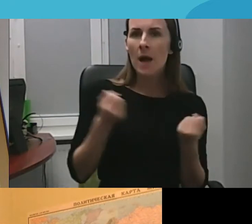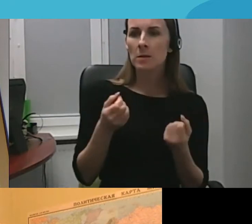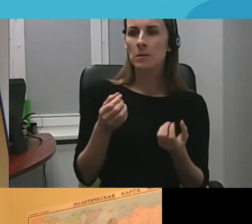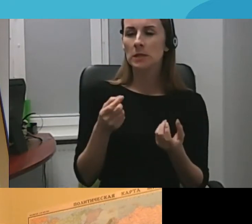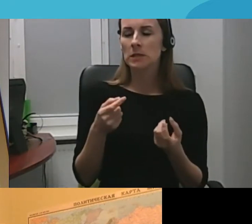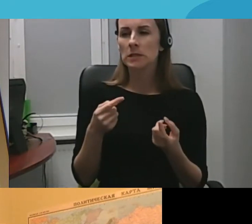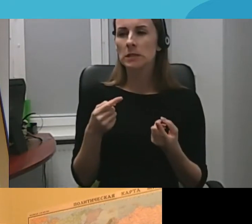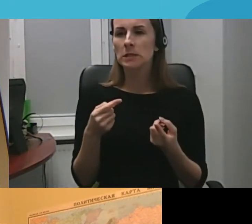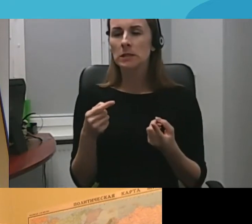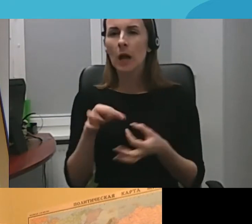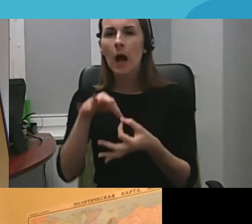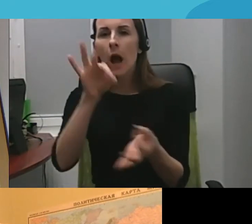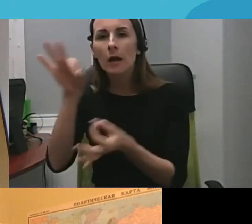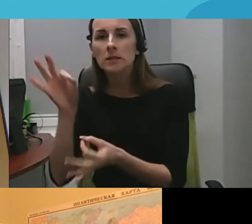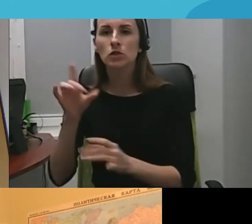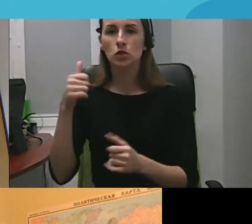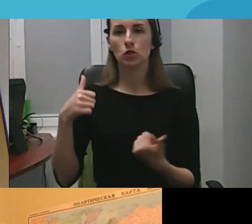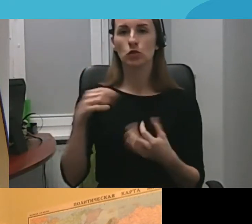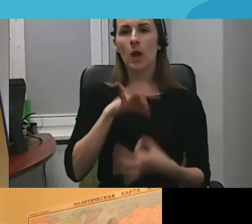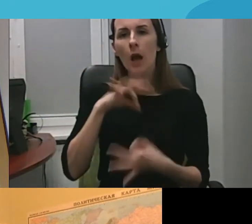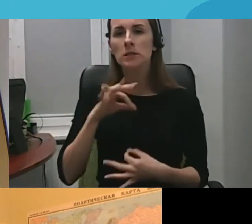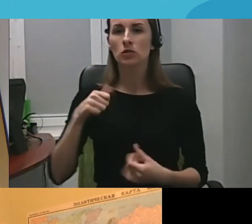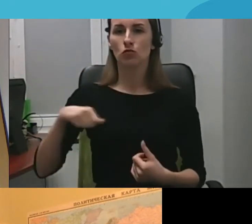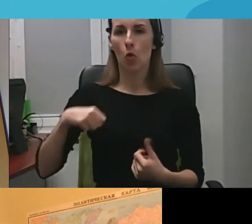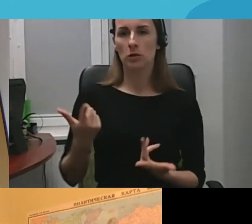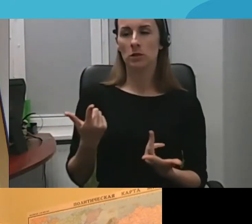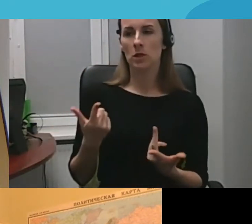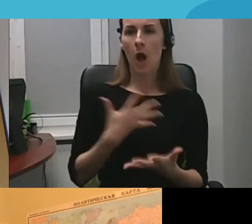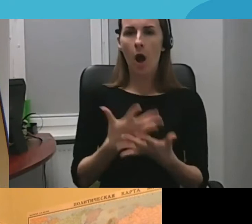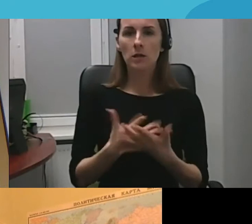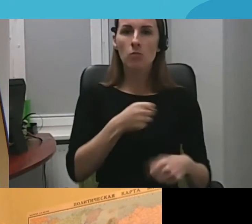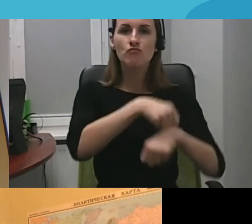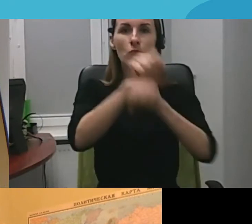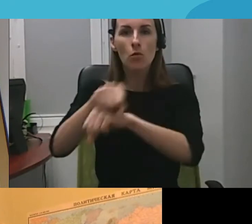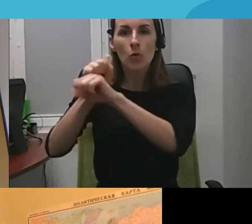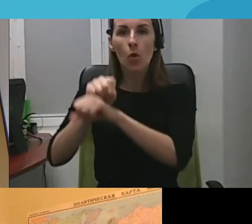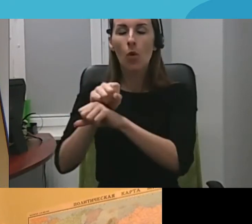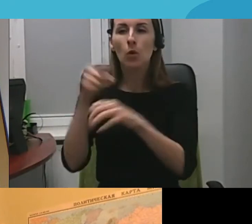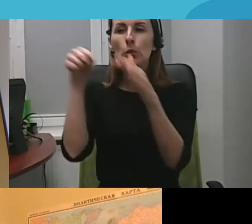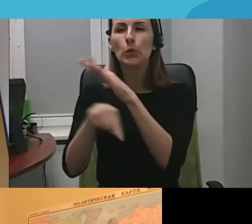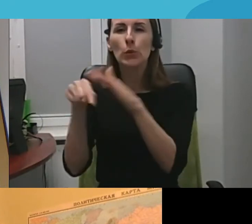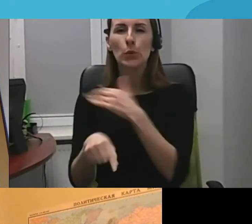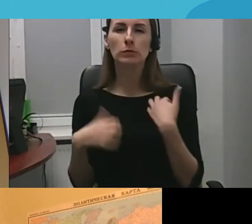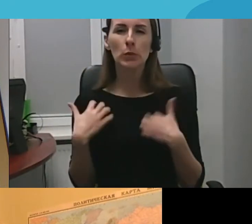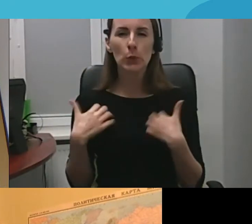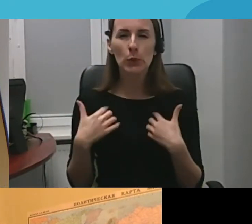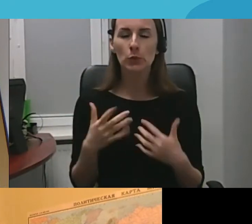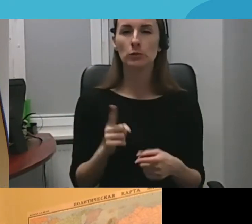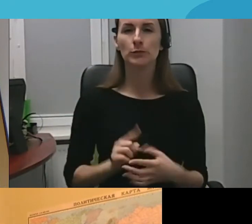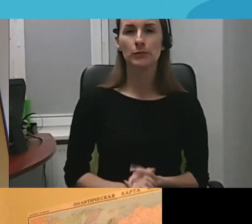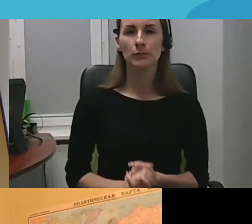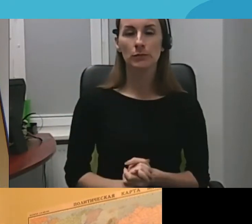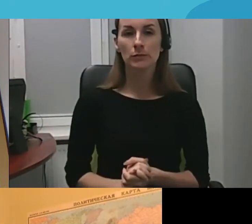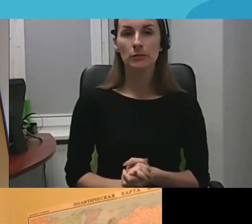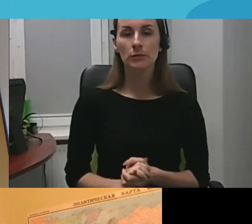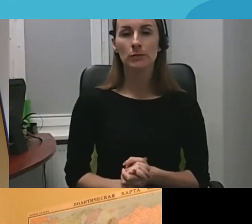in the protests, are leaving immediately, and thus the Belarusian authorities will